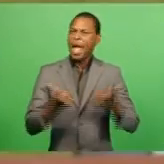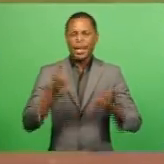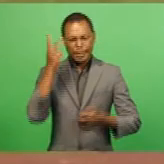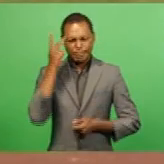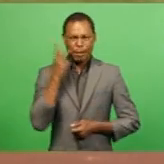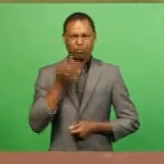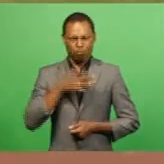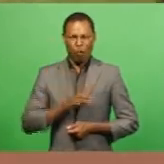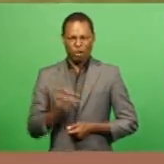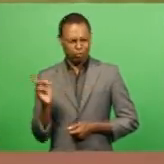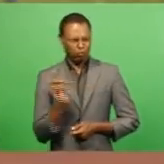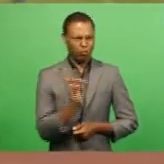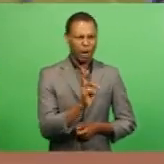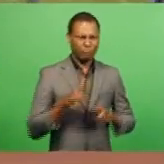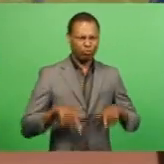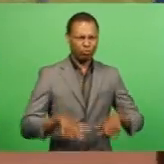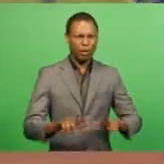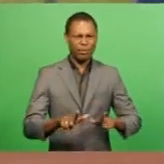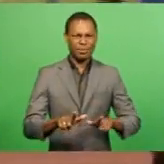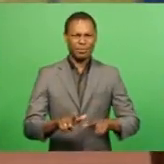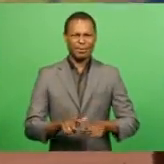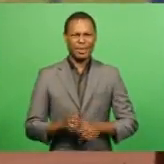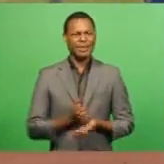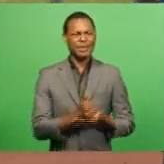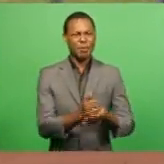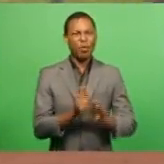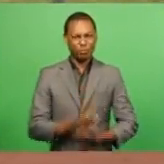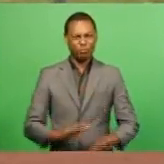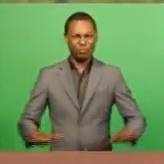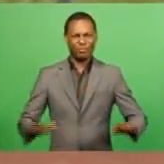children, but majority couldn't make it.